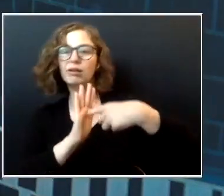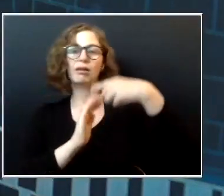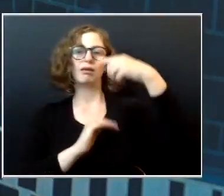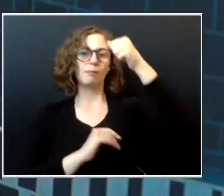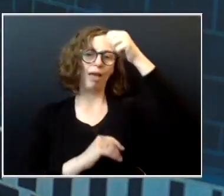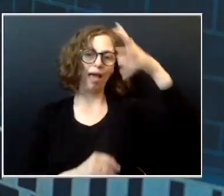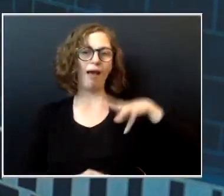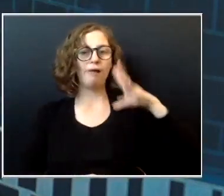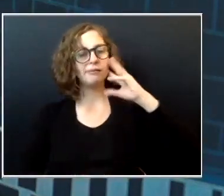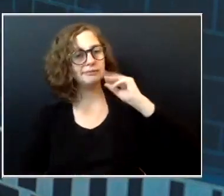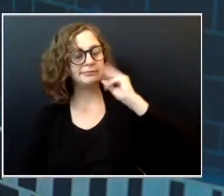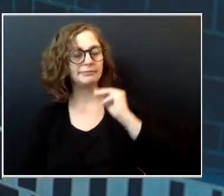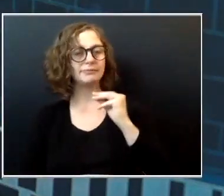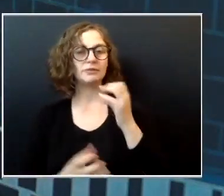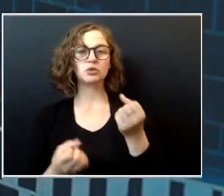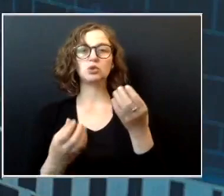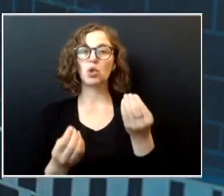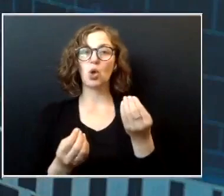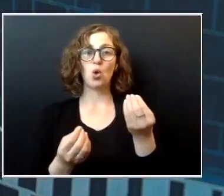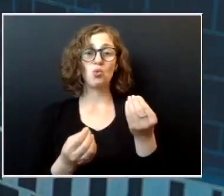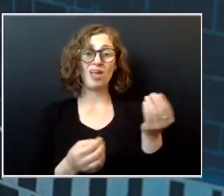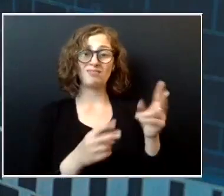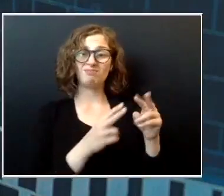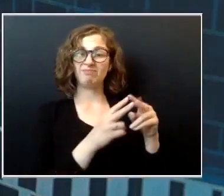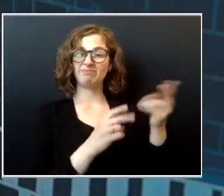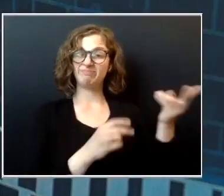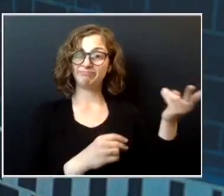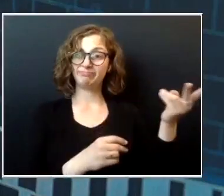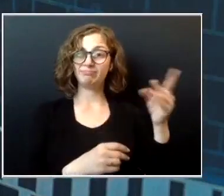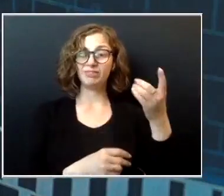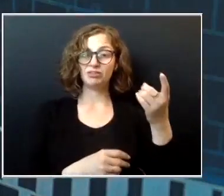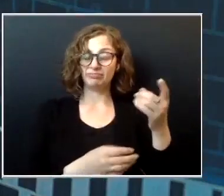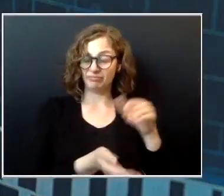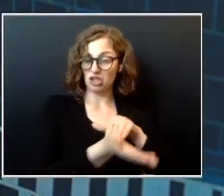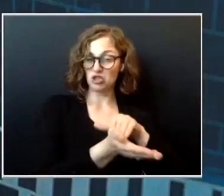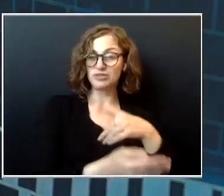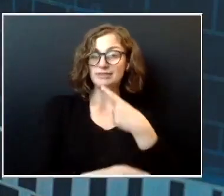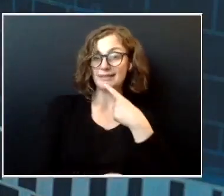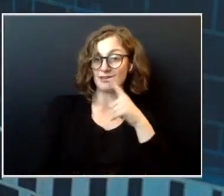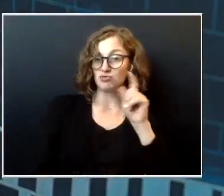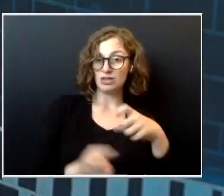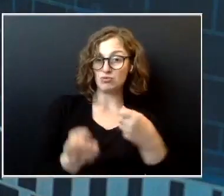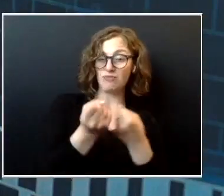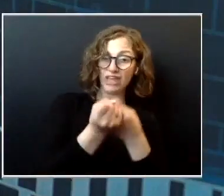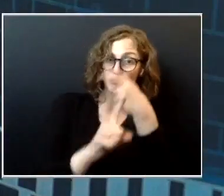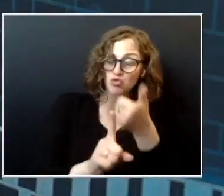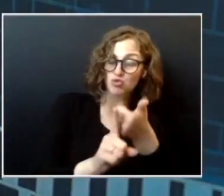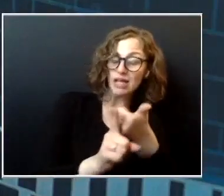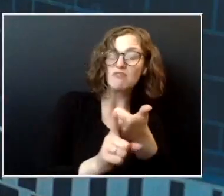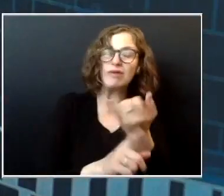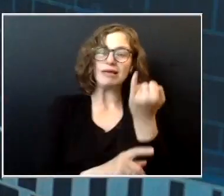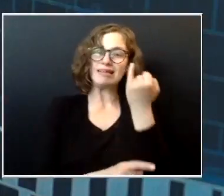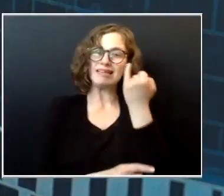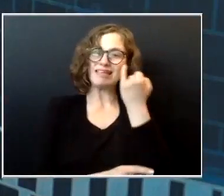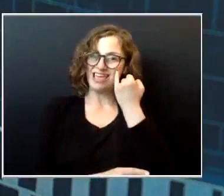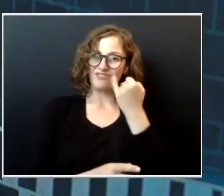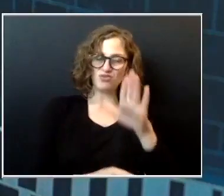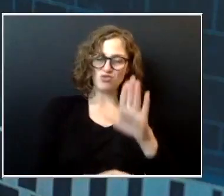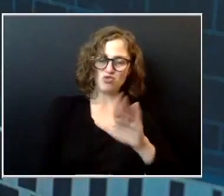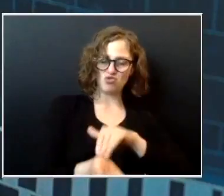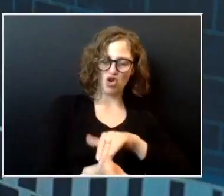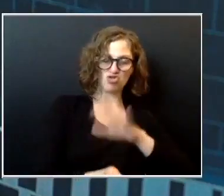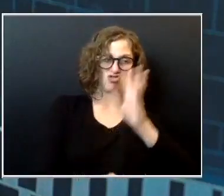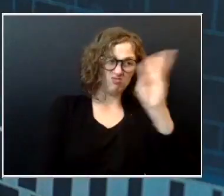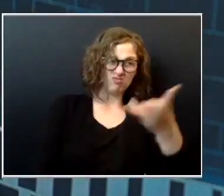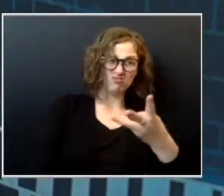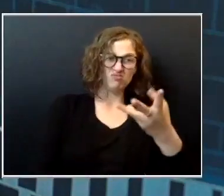and Parrish said, you know, being your own advocate and really making sure if you're not being taken seriously, you have no requirement to see the